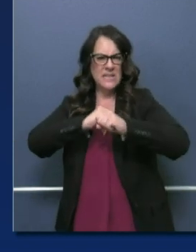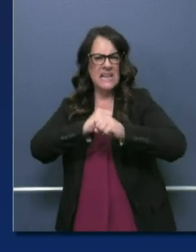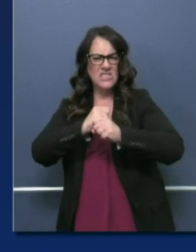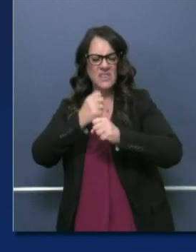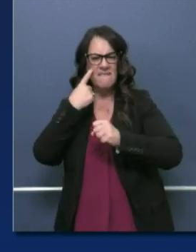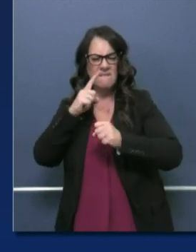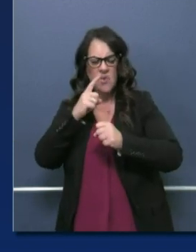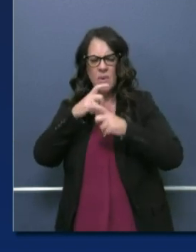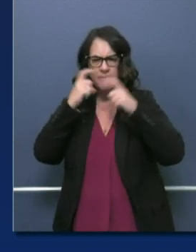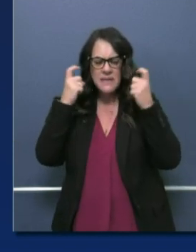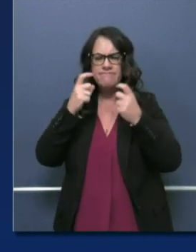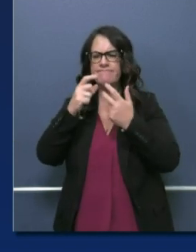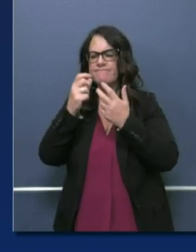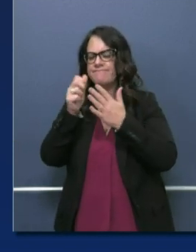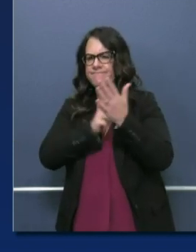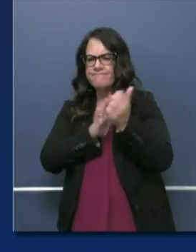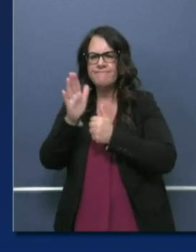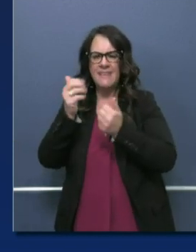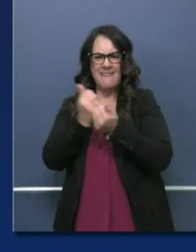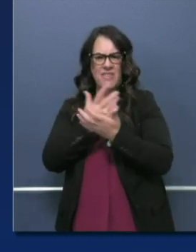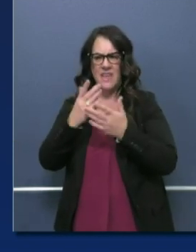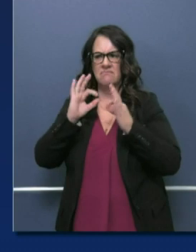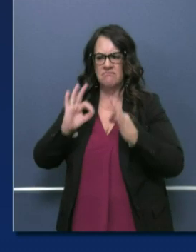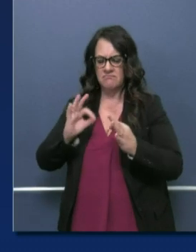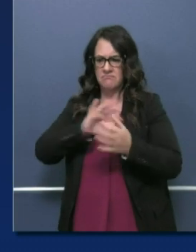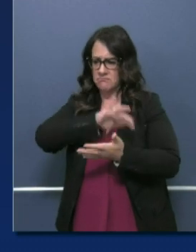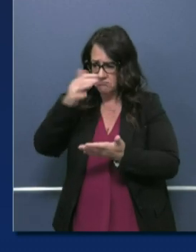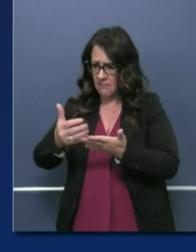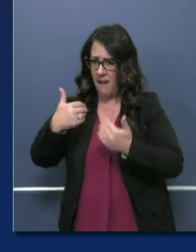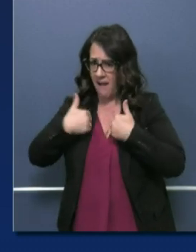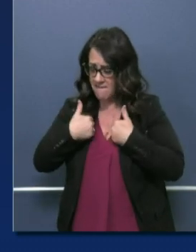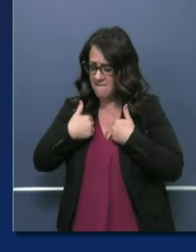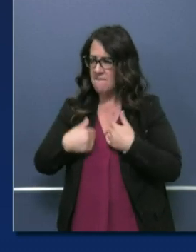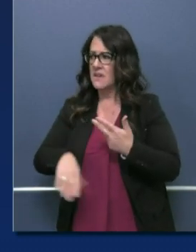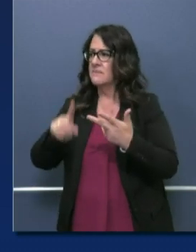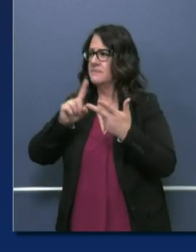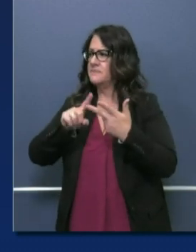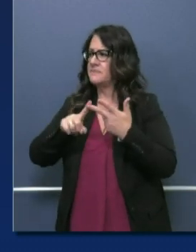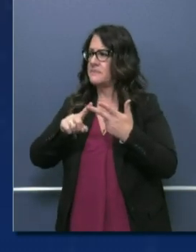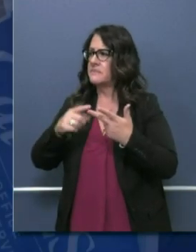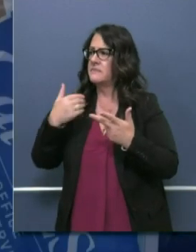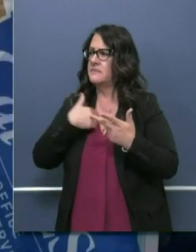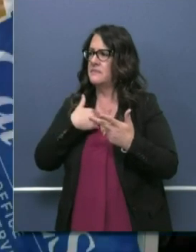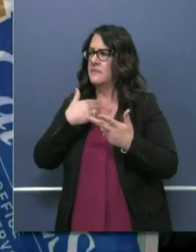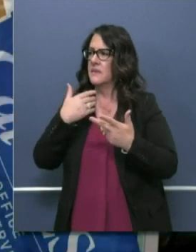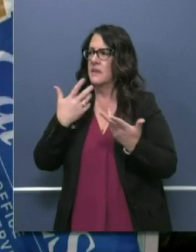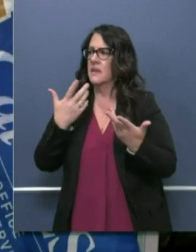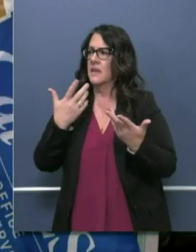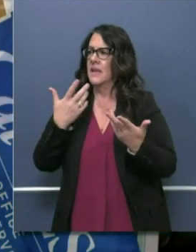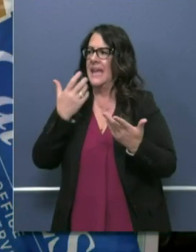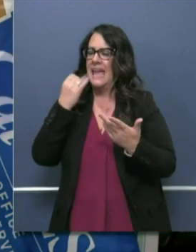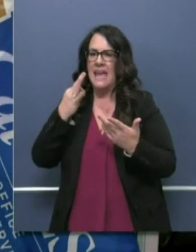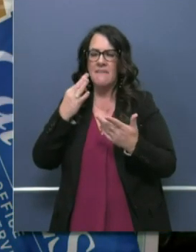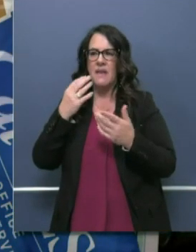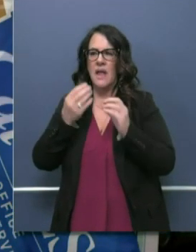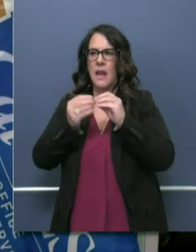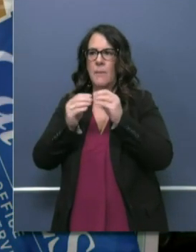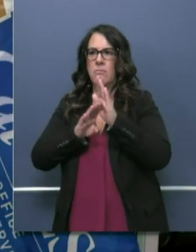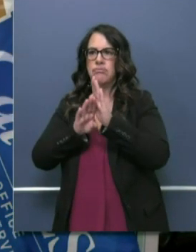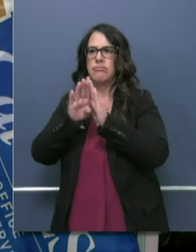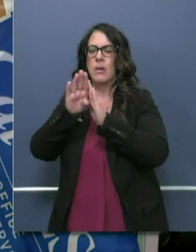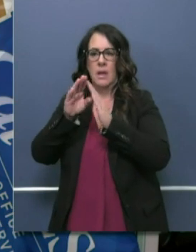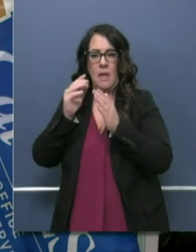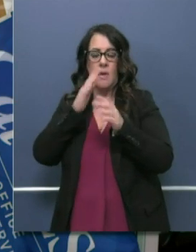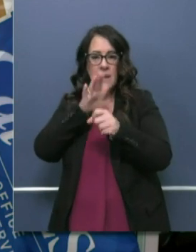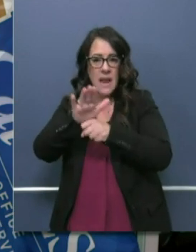surge capacity, that we have testing capacity, that we have contact tracing capacity, and that we have public health guidance in place. And with all of